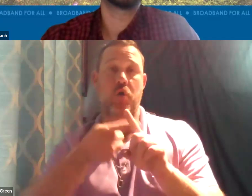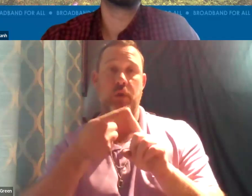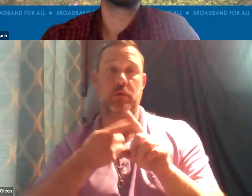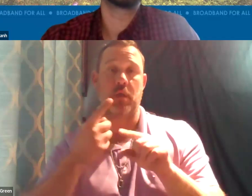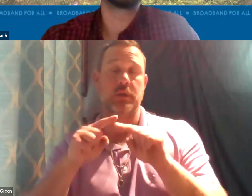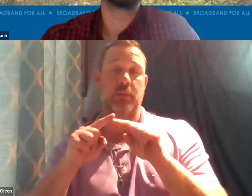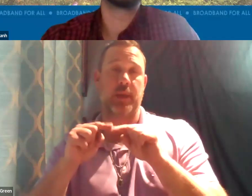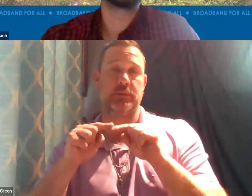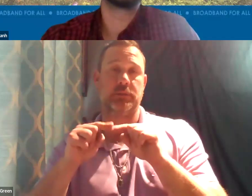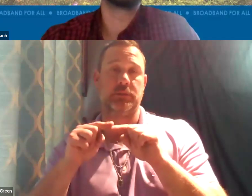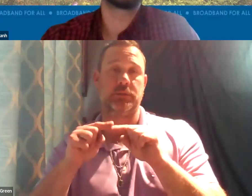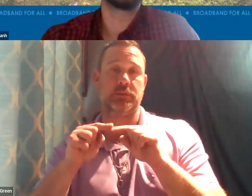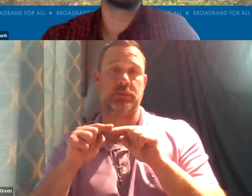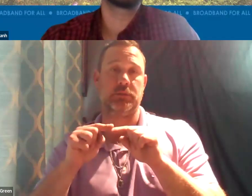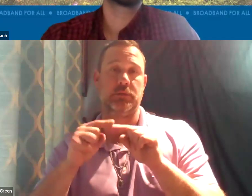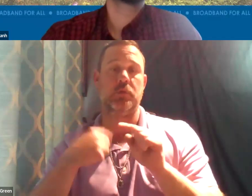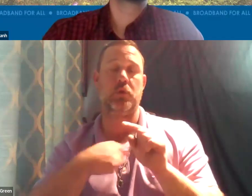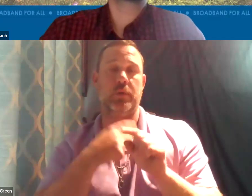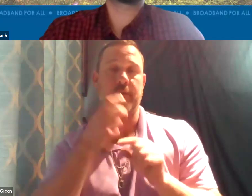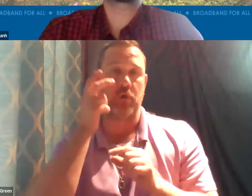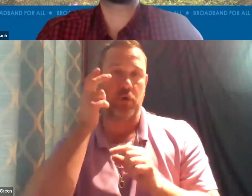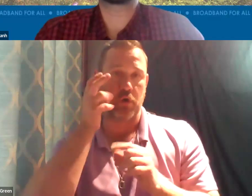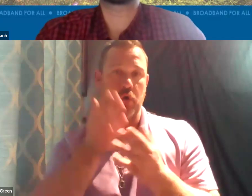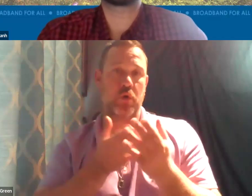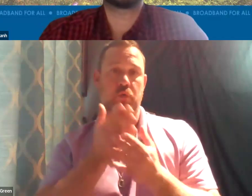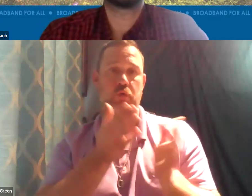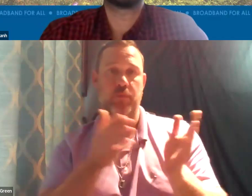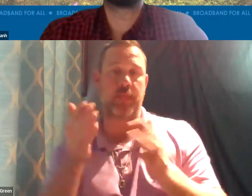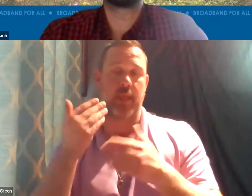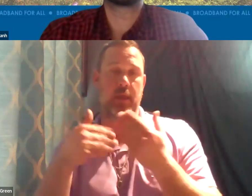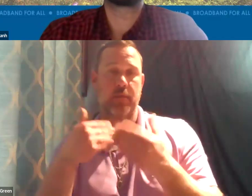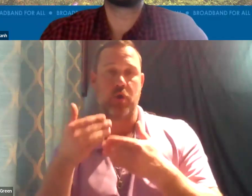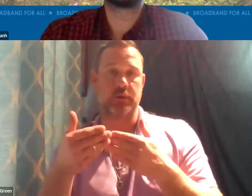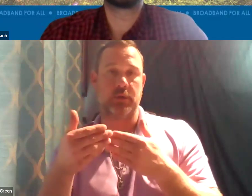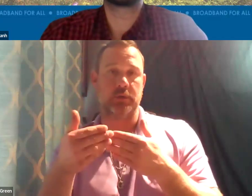depends. We've heard through the planning process